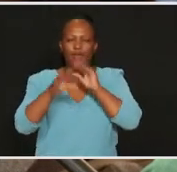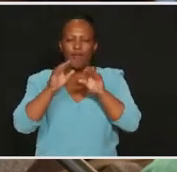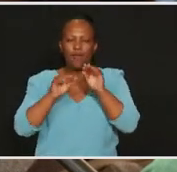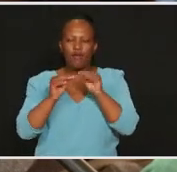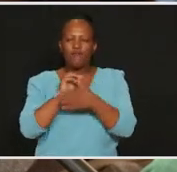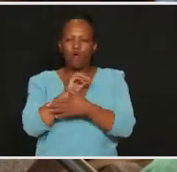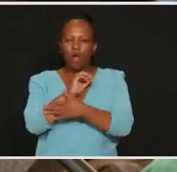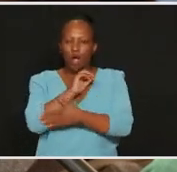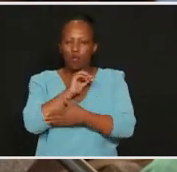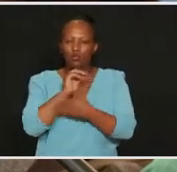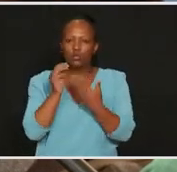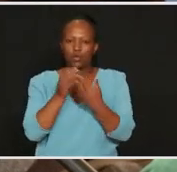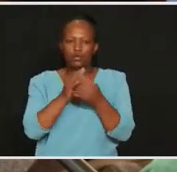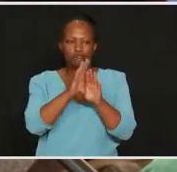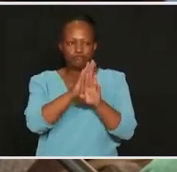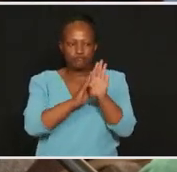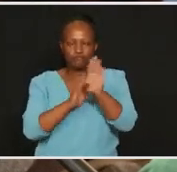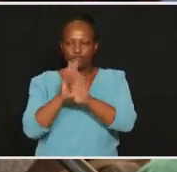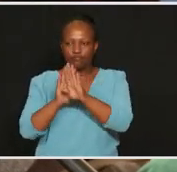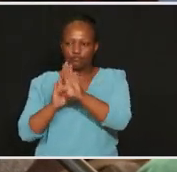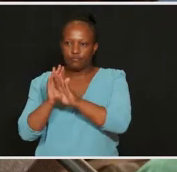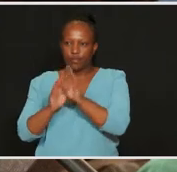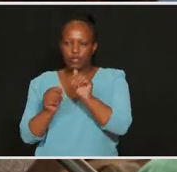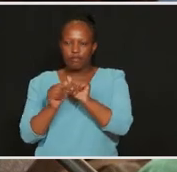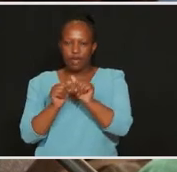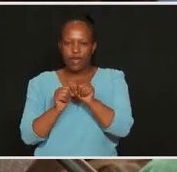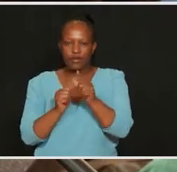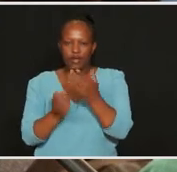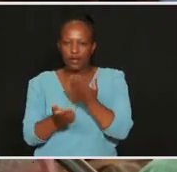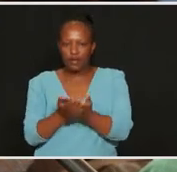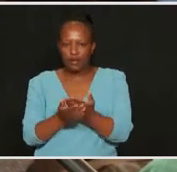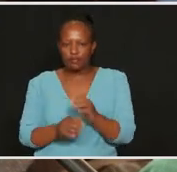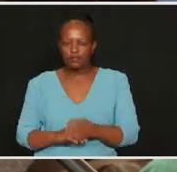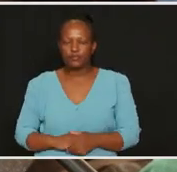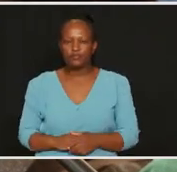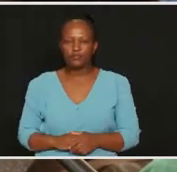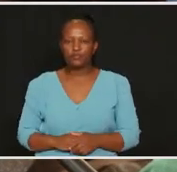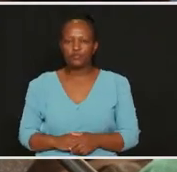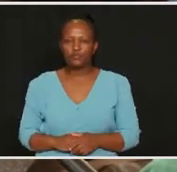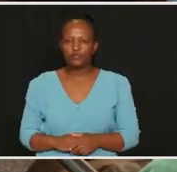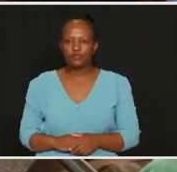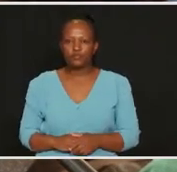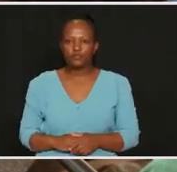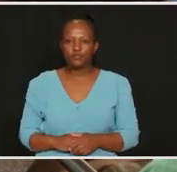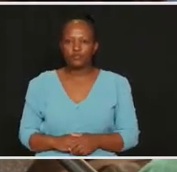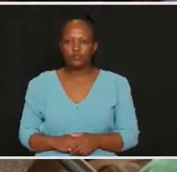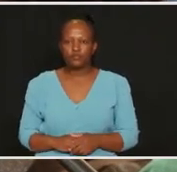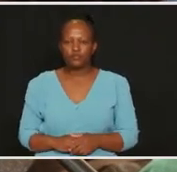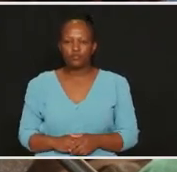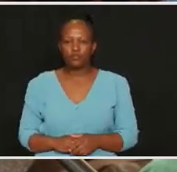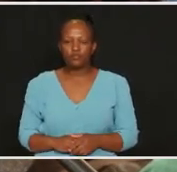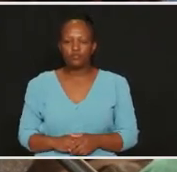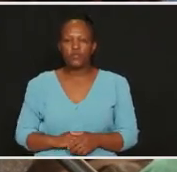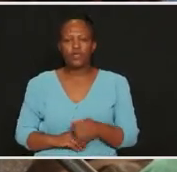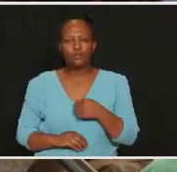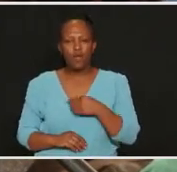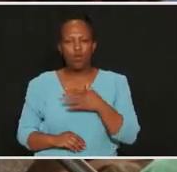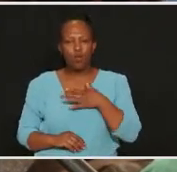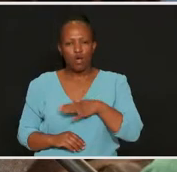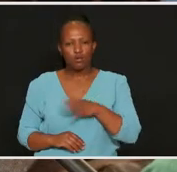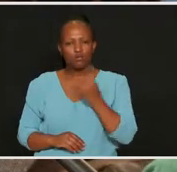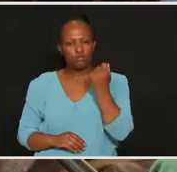for the better I want to oppose the view of homeschooling